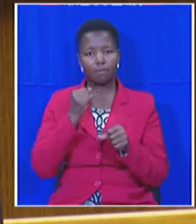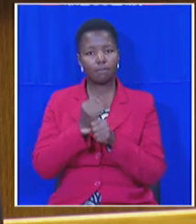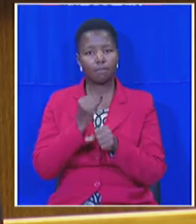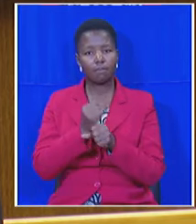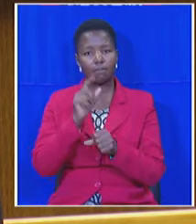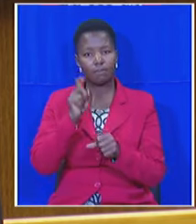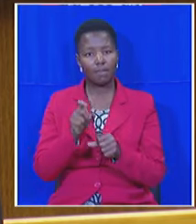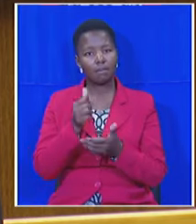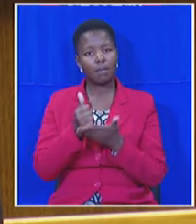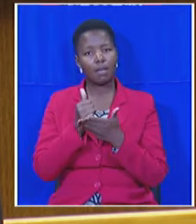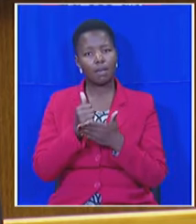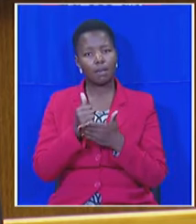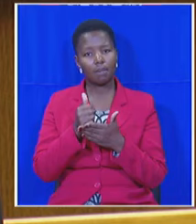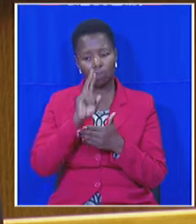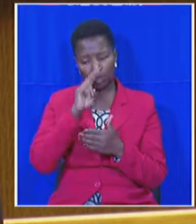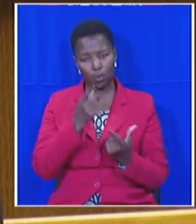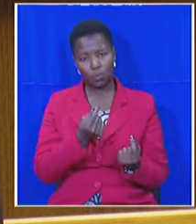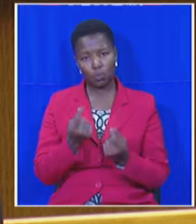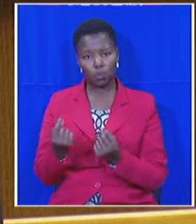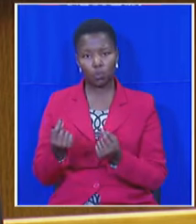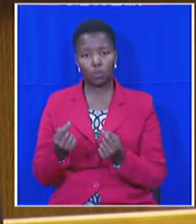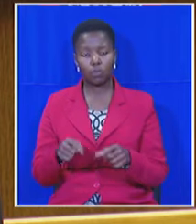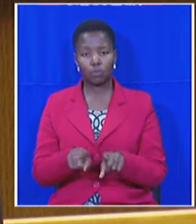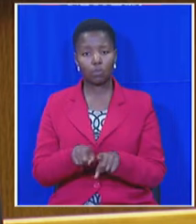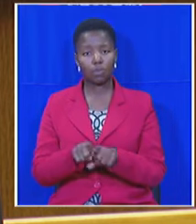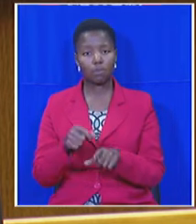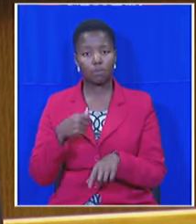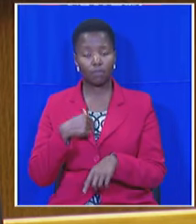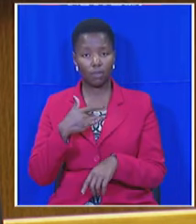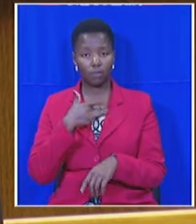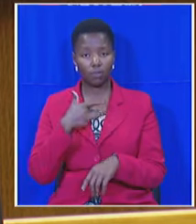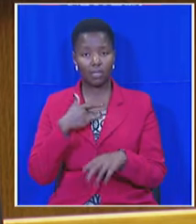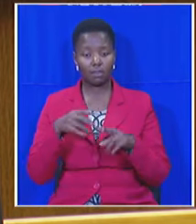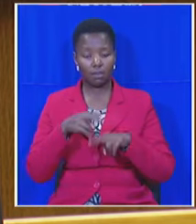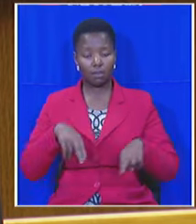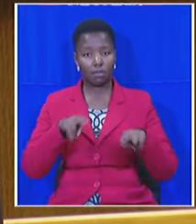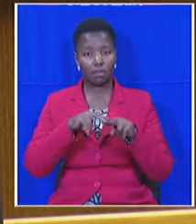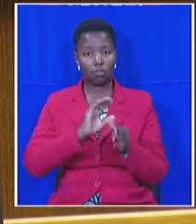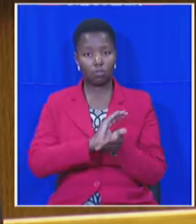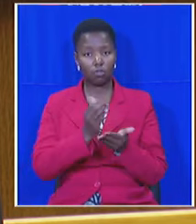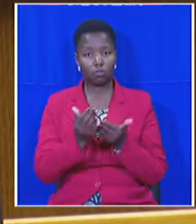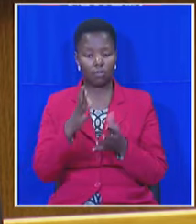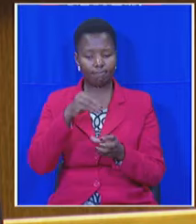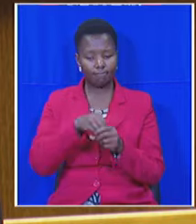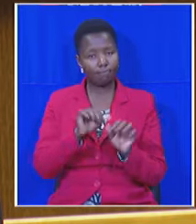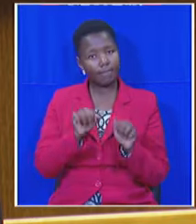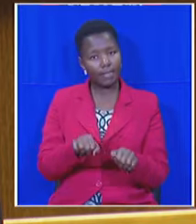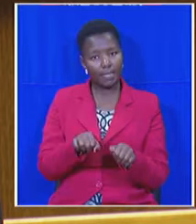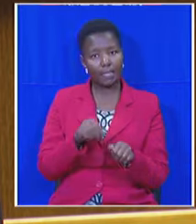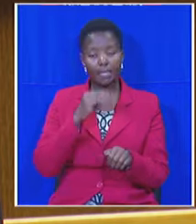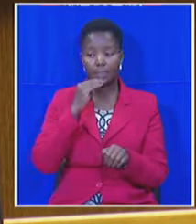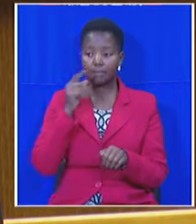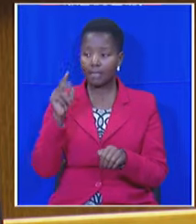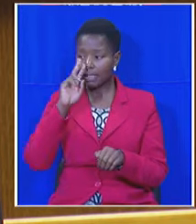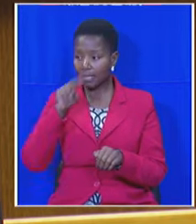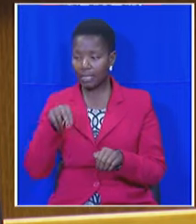assistance, and we feel that Treasury can come in at that stage, if necessary, to complement the needs that we may have in terms